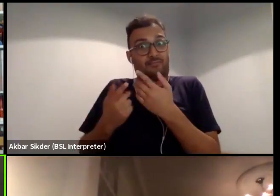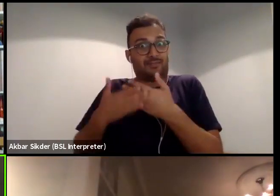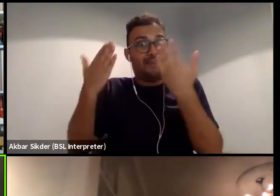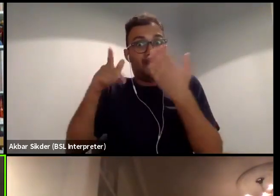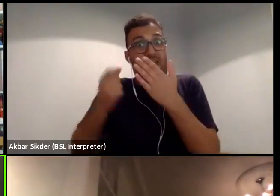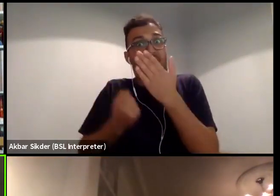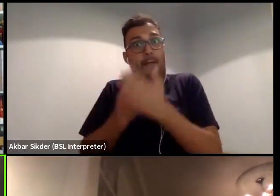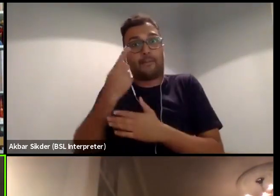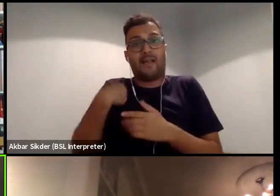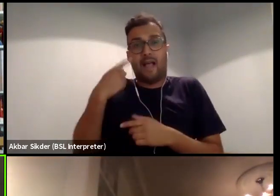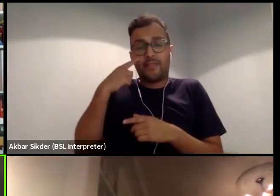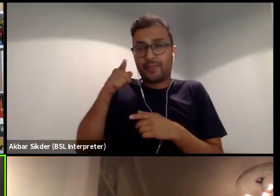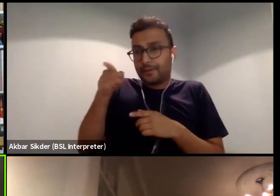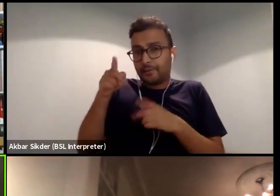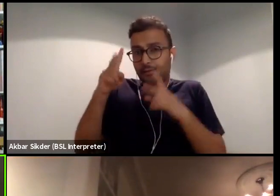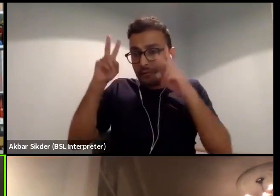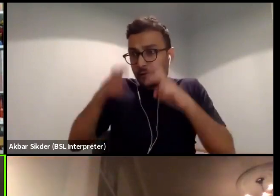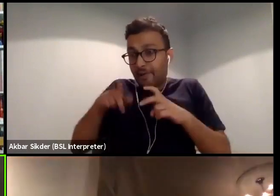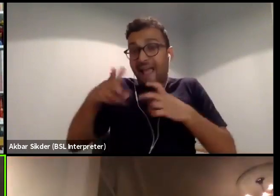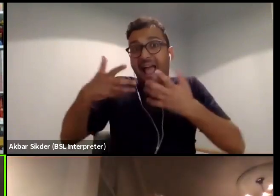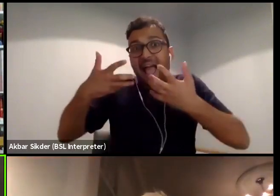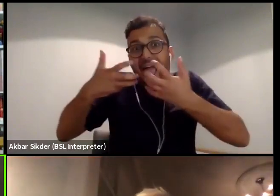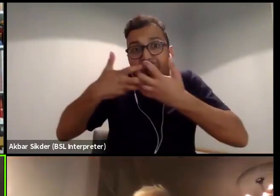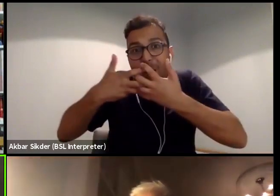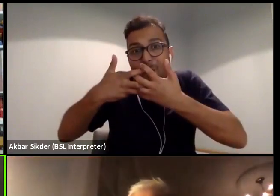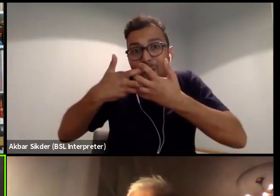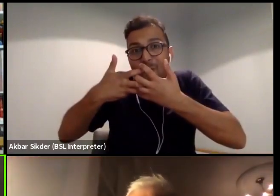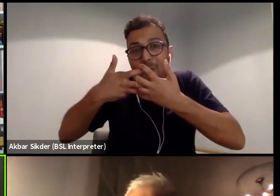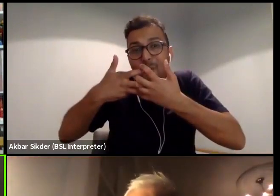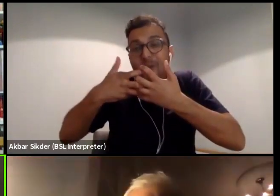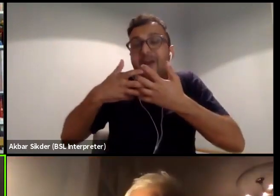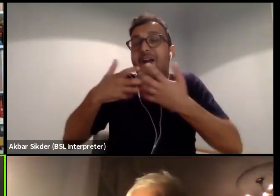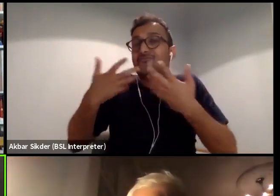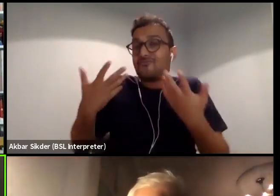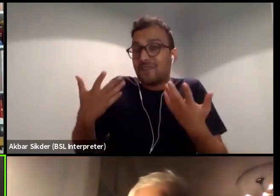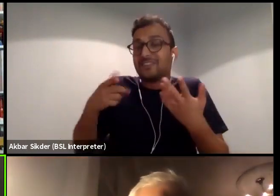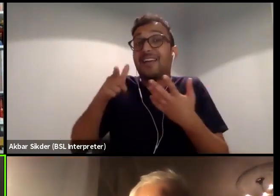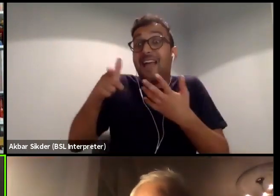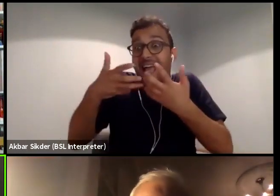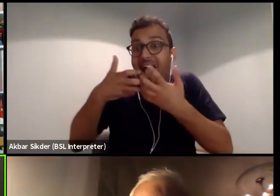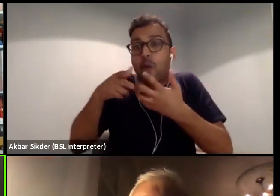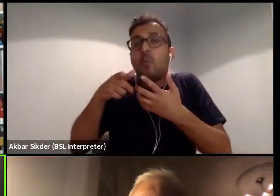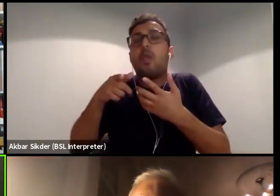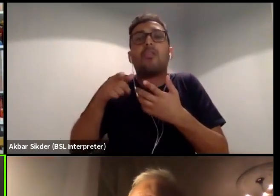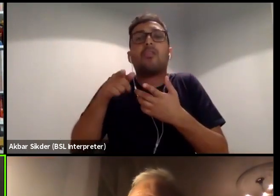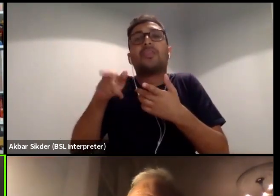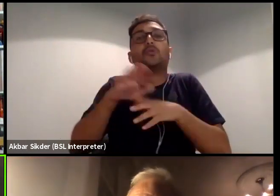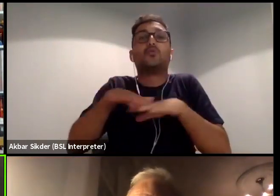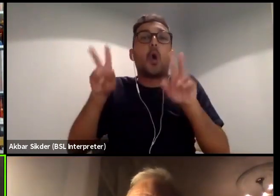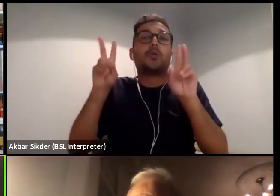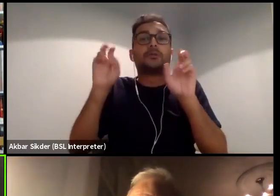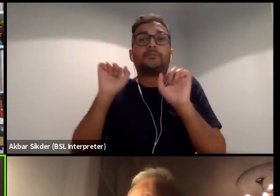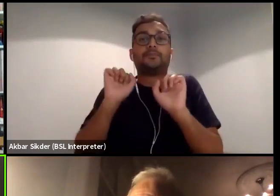as terrorism. And it became fairly clear from the fact